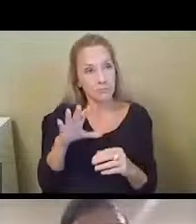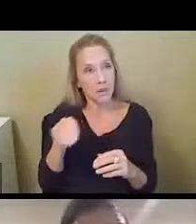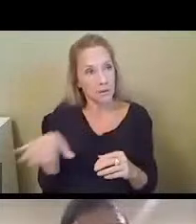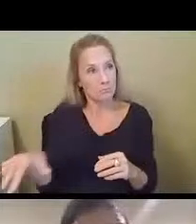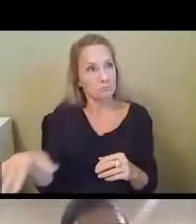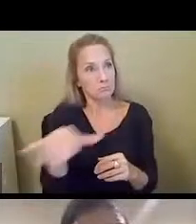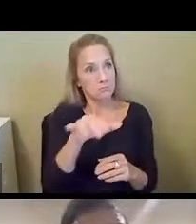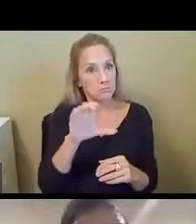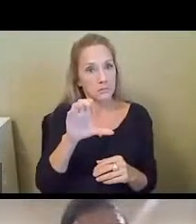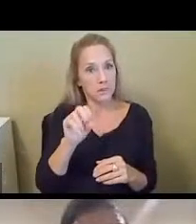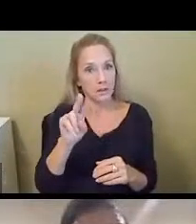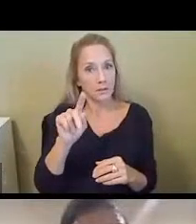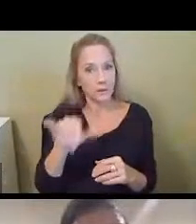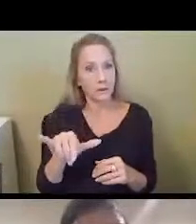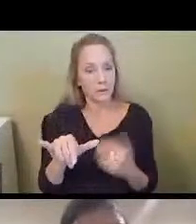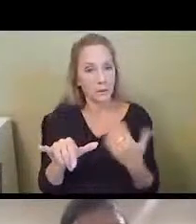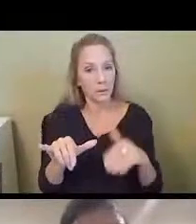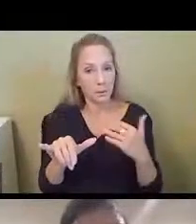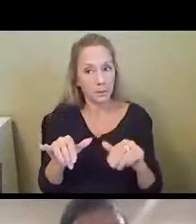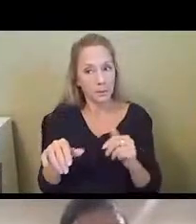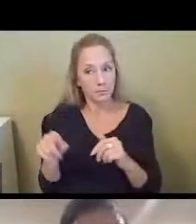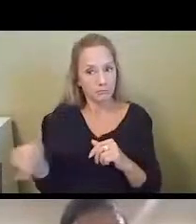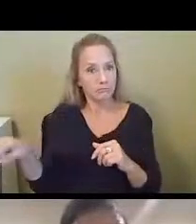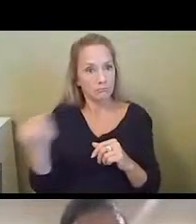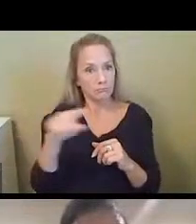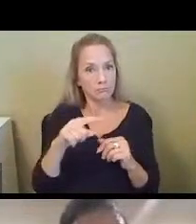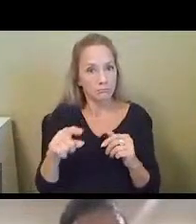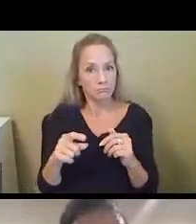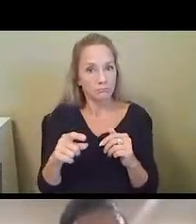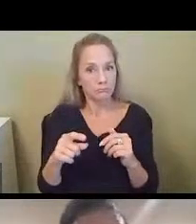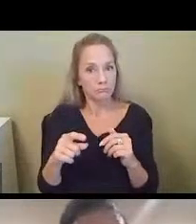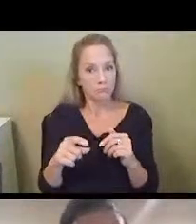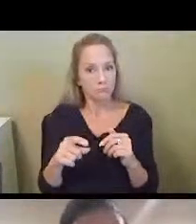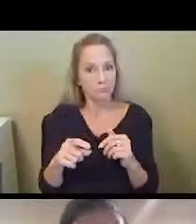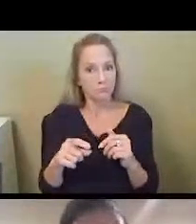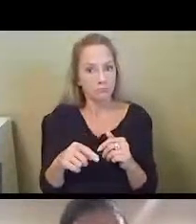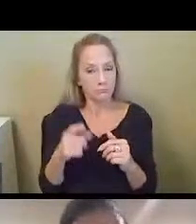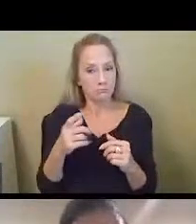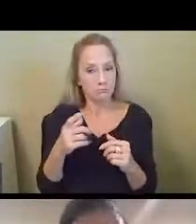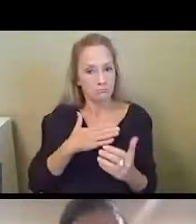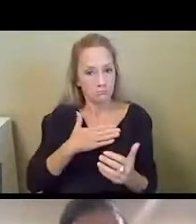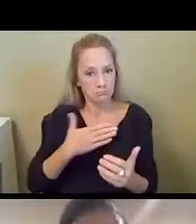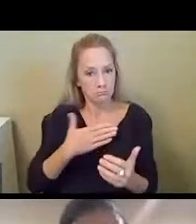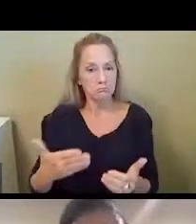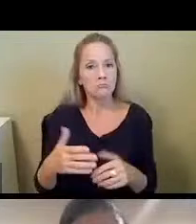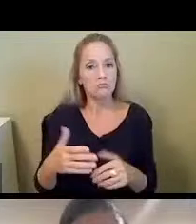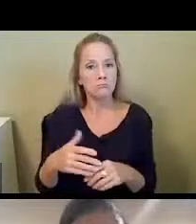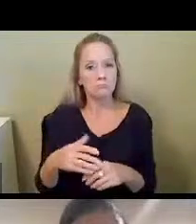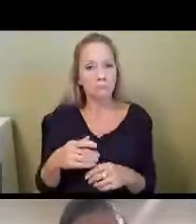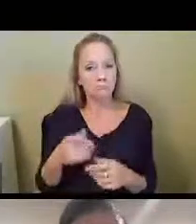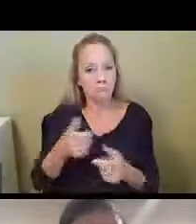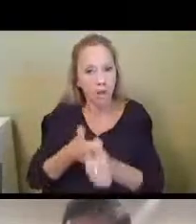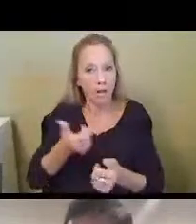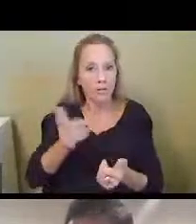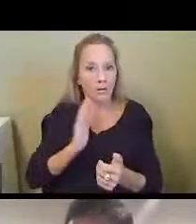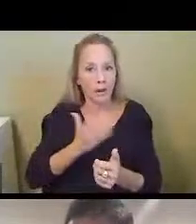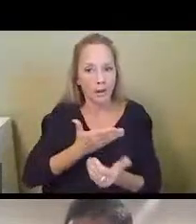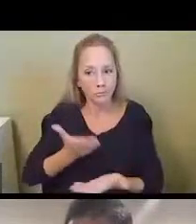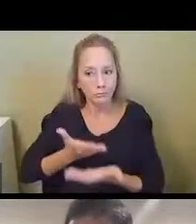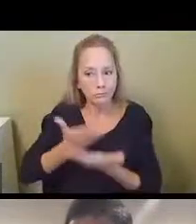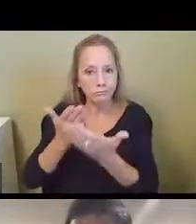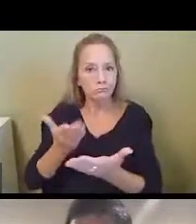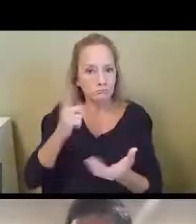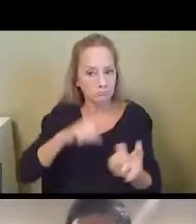county have really bent over backwards to work with us, to educate their staff, their